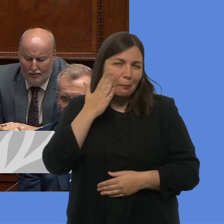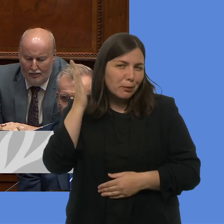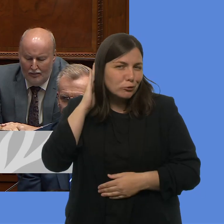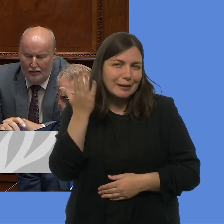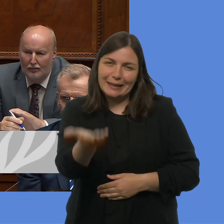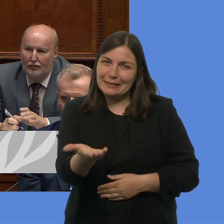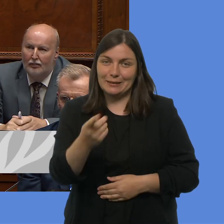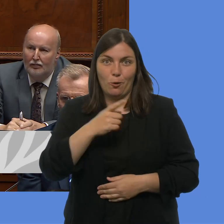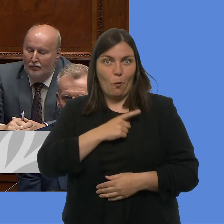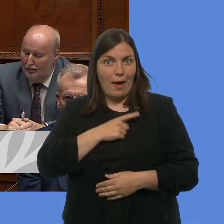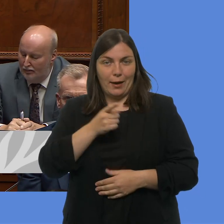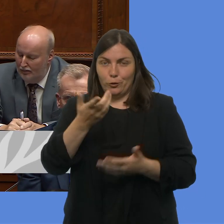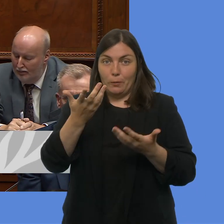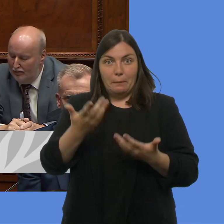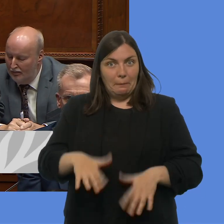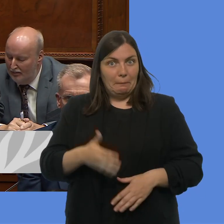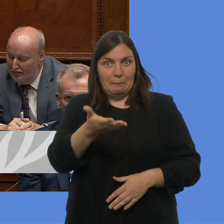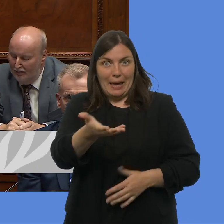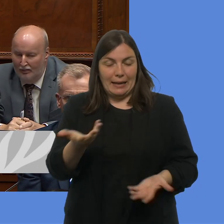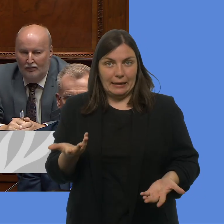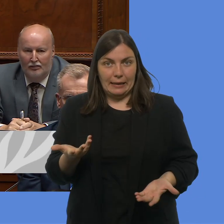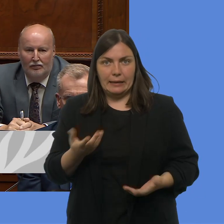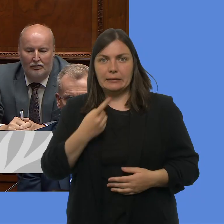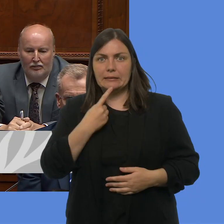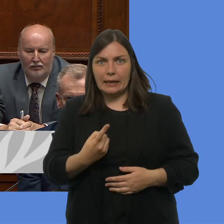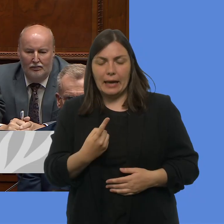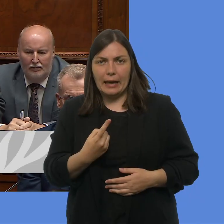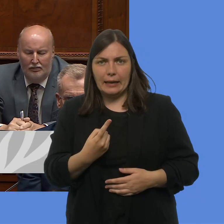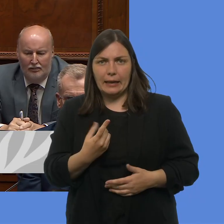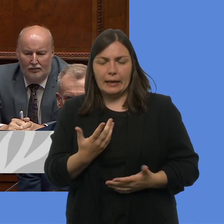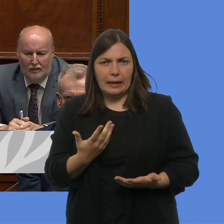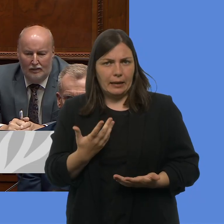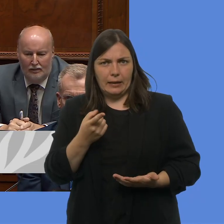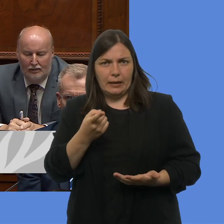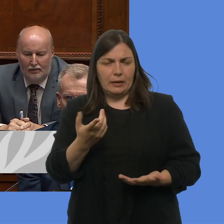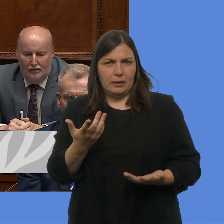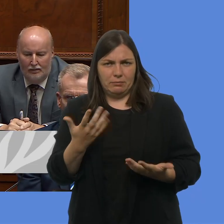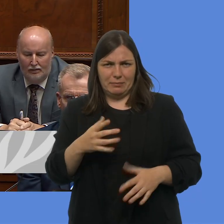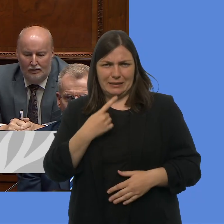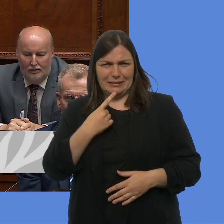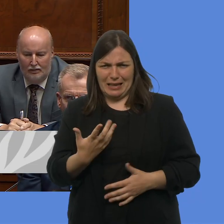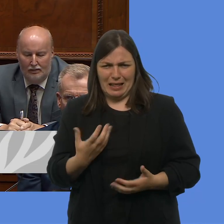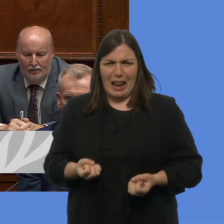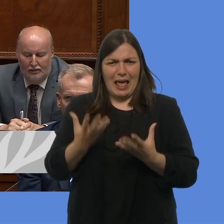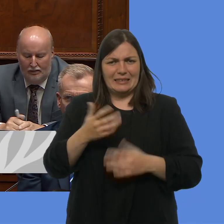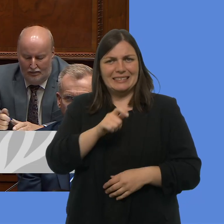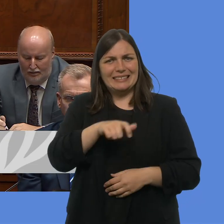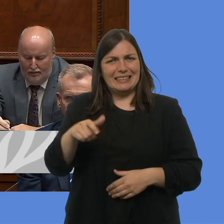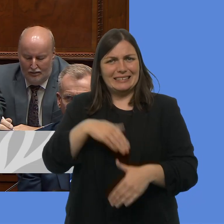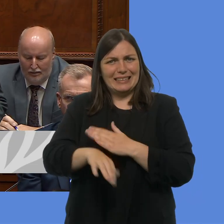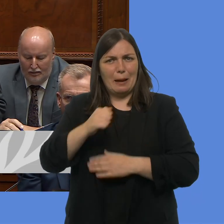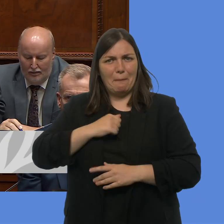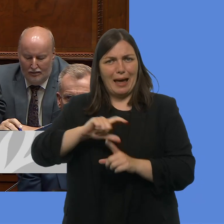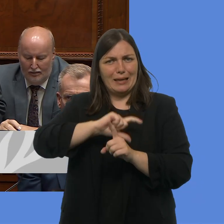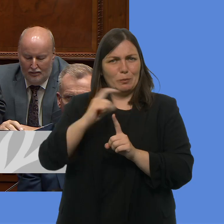and commemorating in relation to those victim makers, but you're unwilling to allow citizens within my community to engage